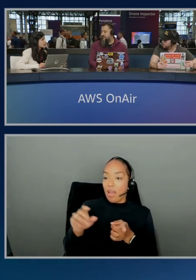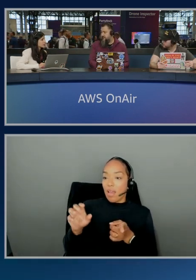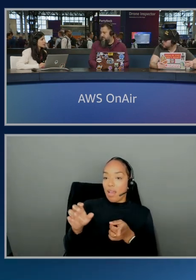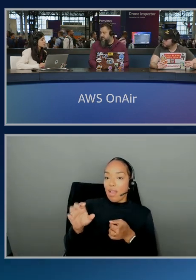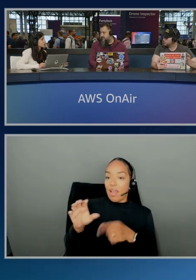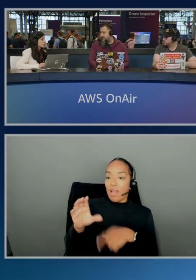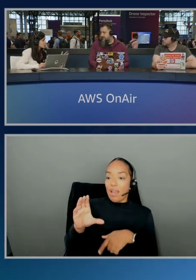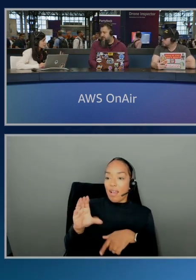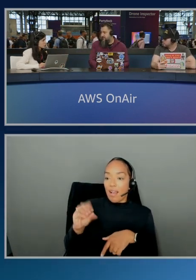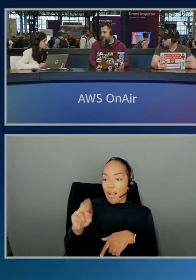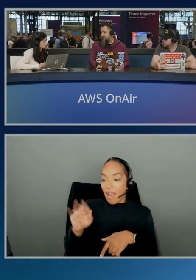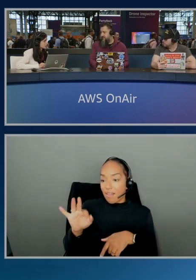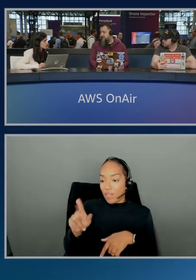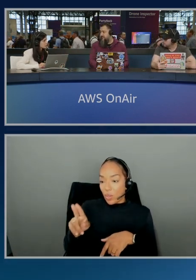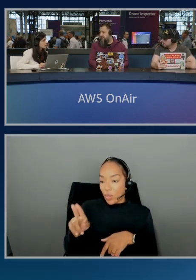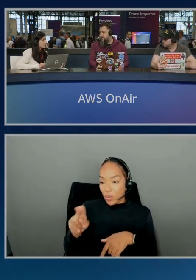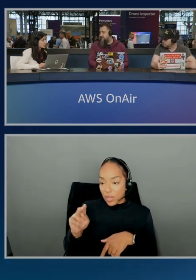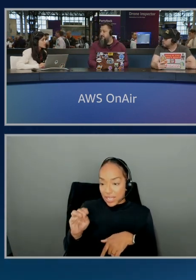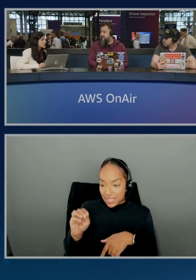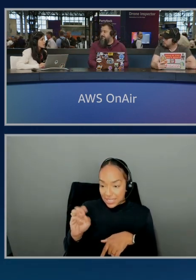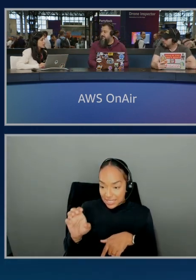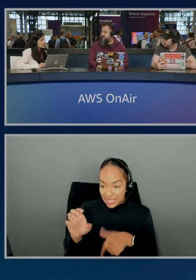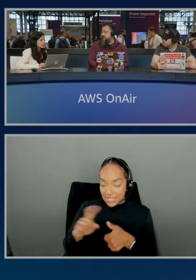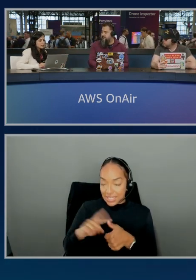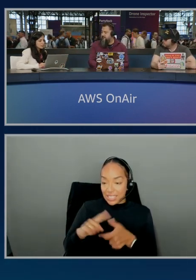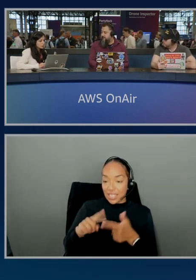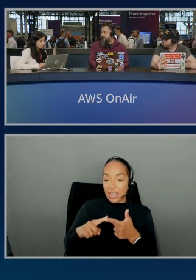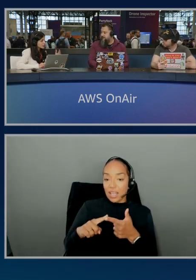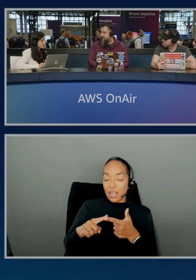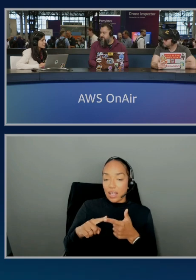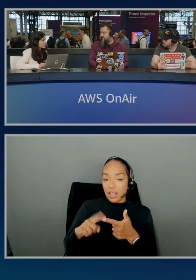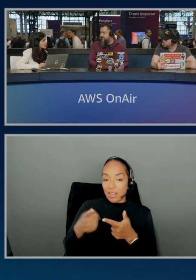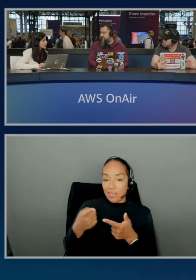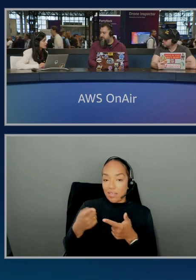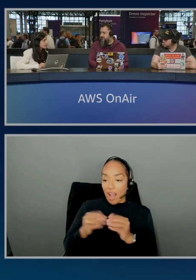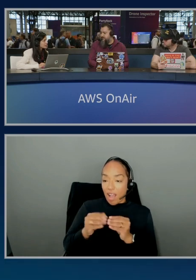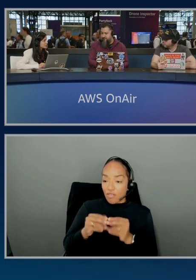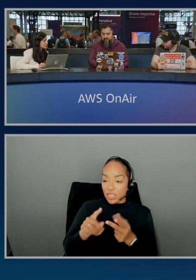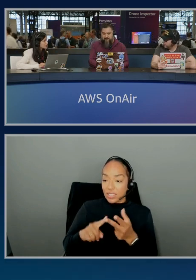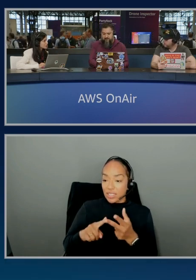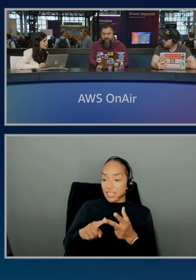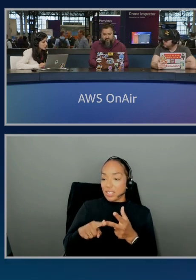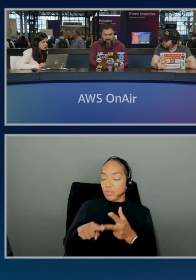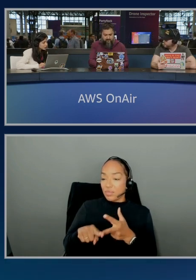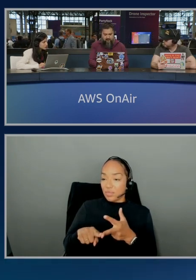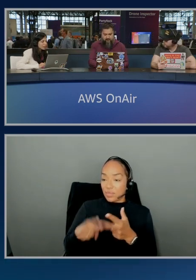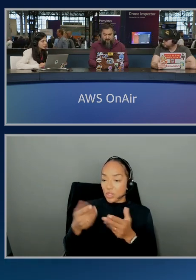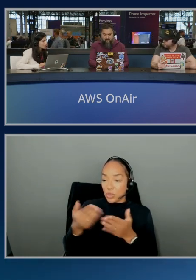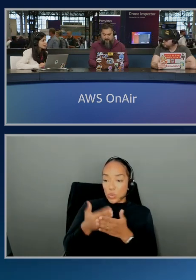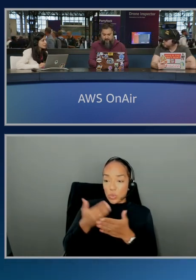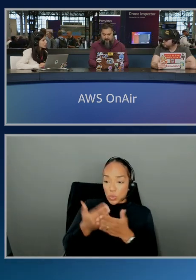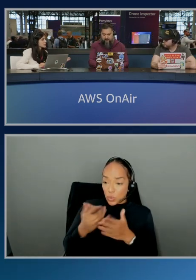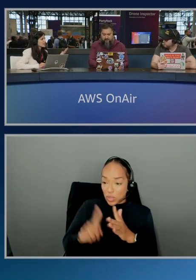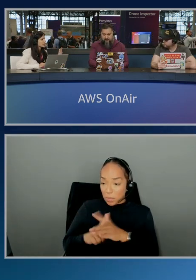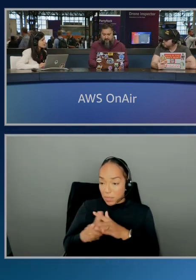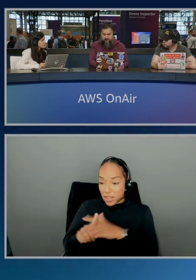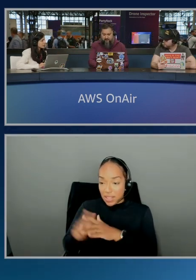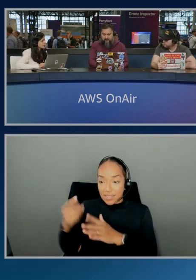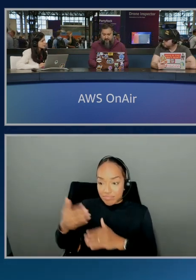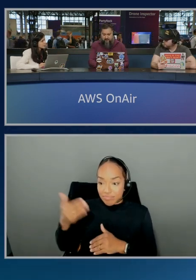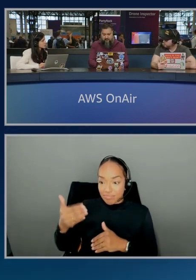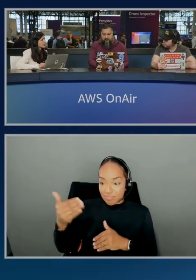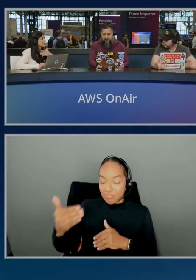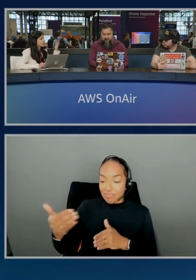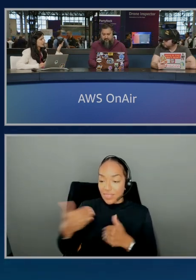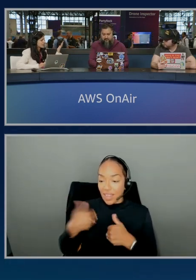Confluence. Confluence actually one of the popular ones. There's some new ones coming up. Cool. Regularly. We also have a custom